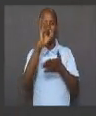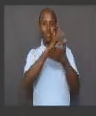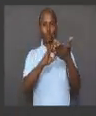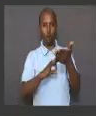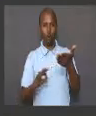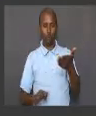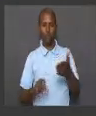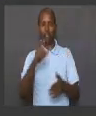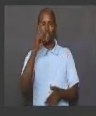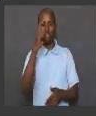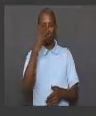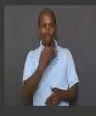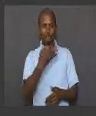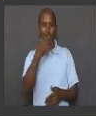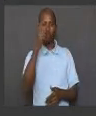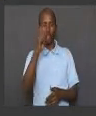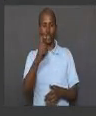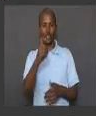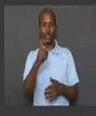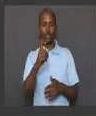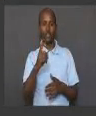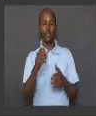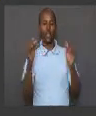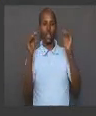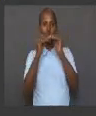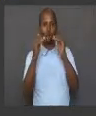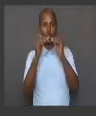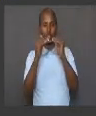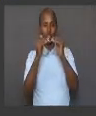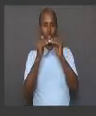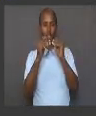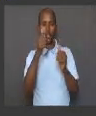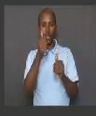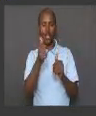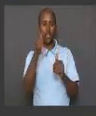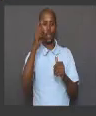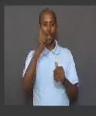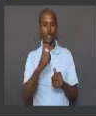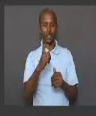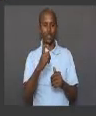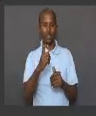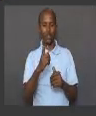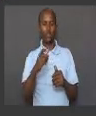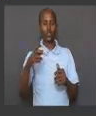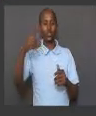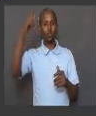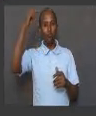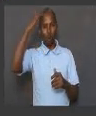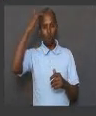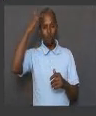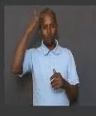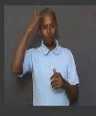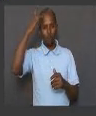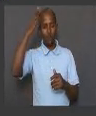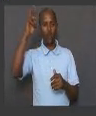form f of x equals ax to the power